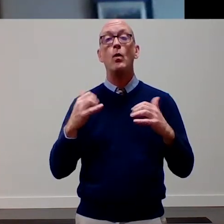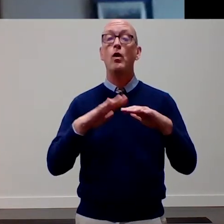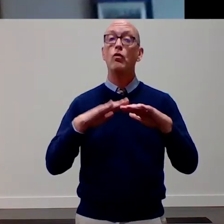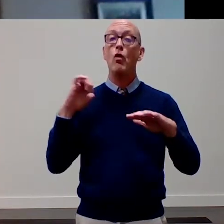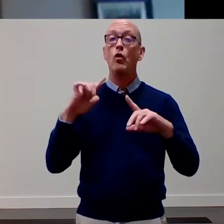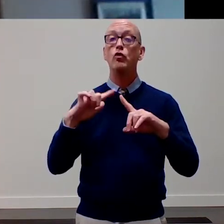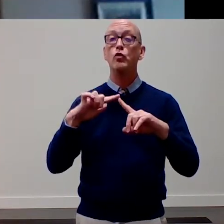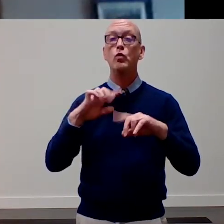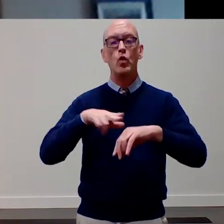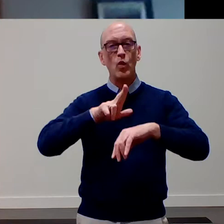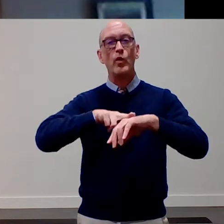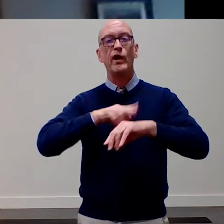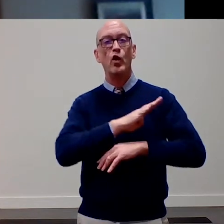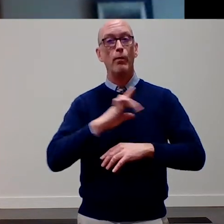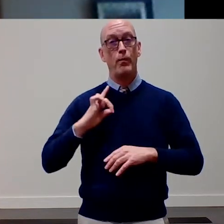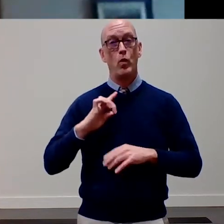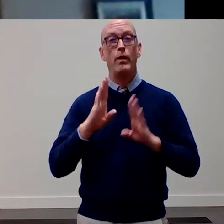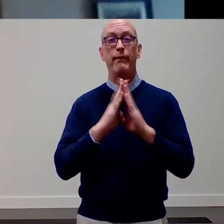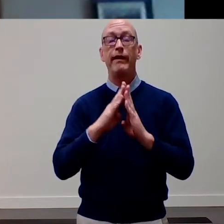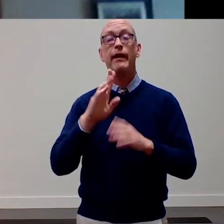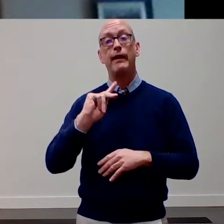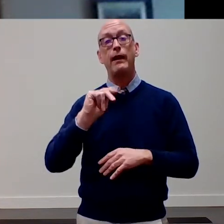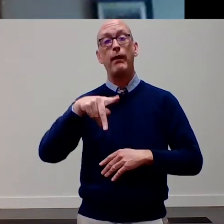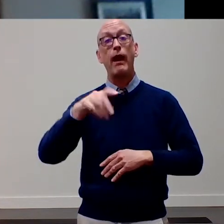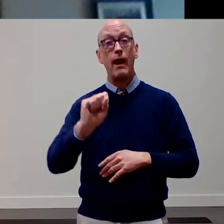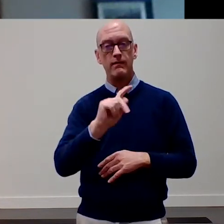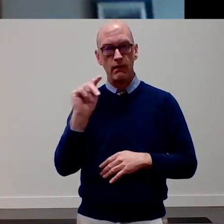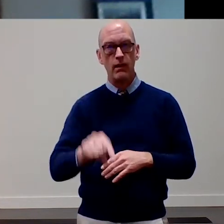the regular board meeting, Toledo Public Schools.